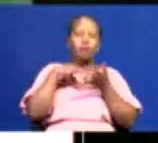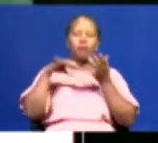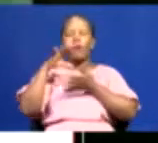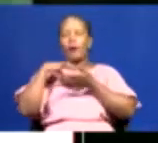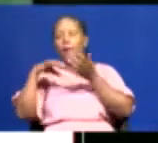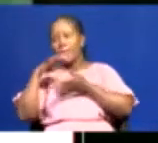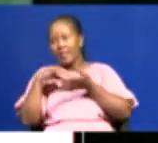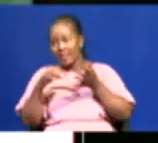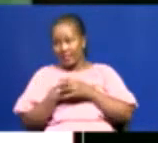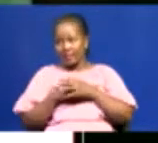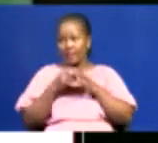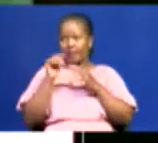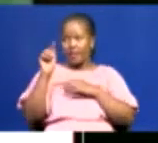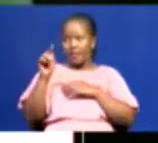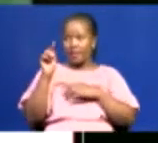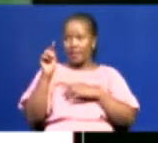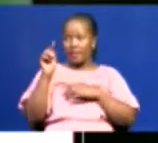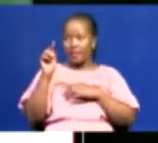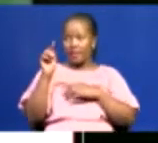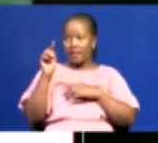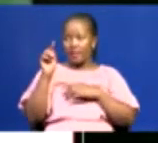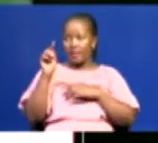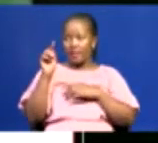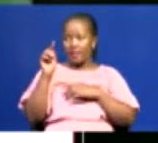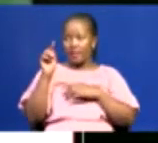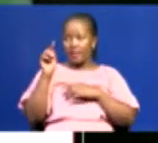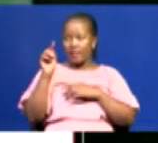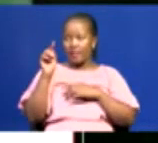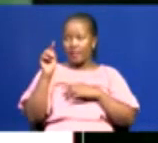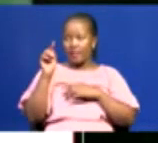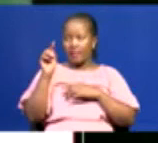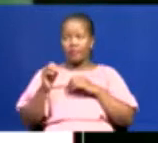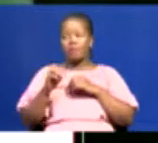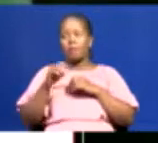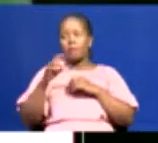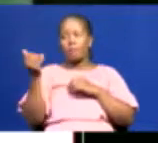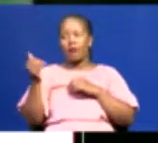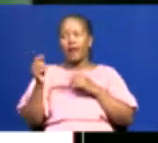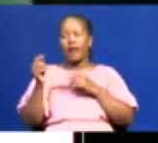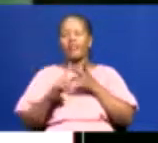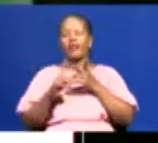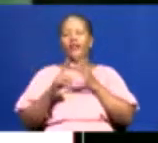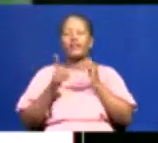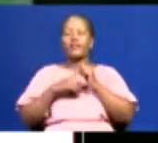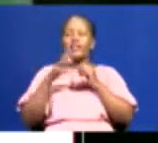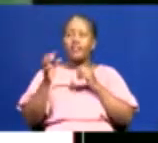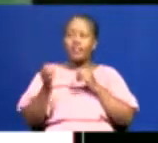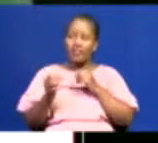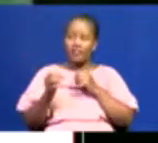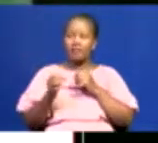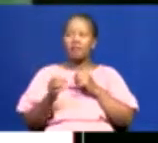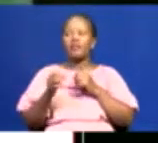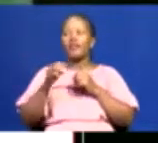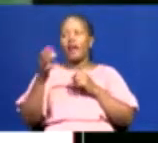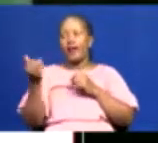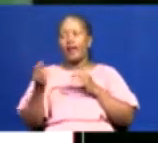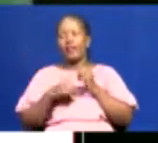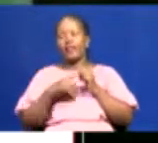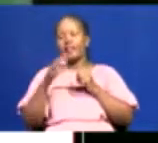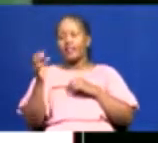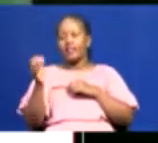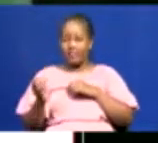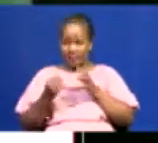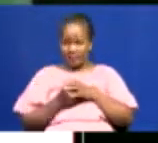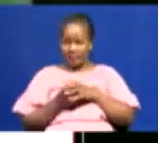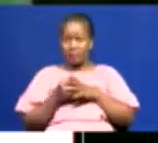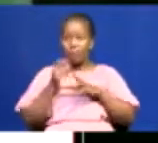double numbers. This is 60. You make another 60, and then you make another 60. When